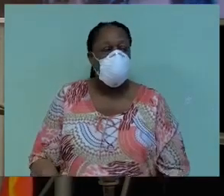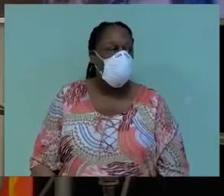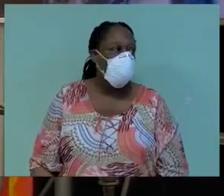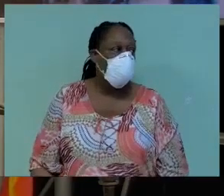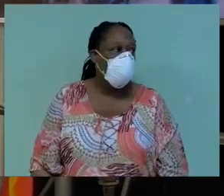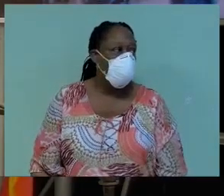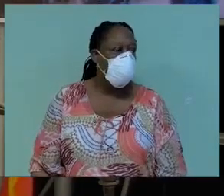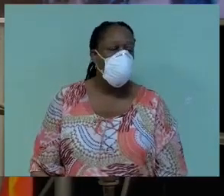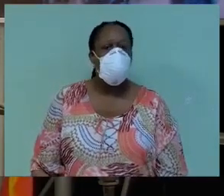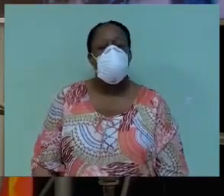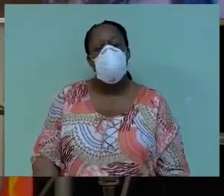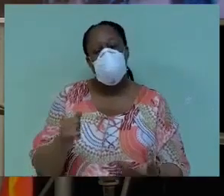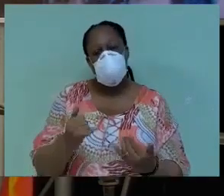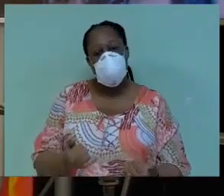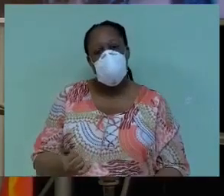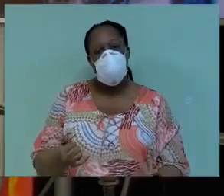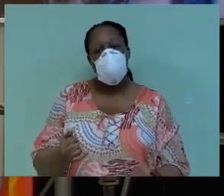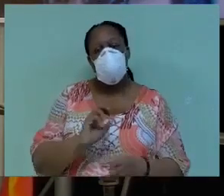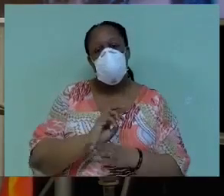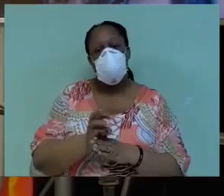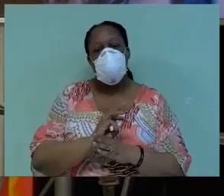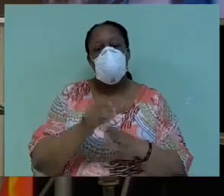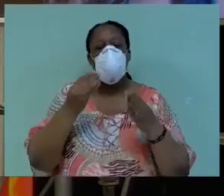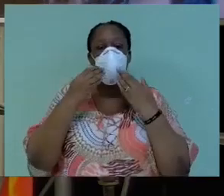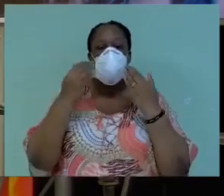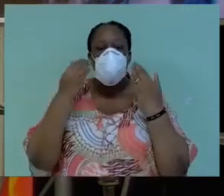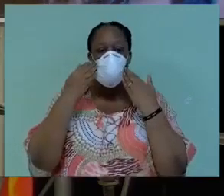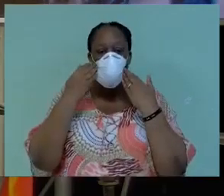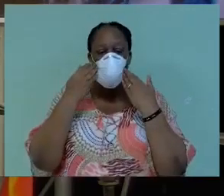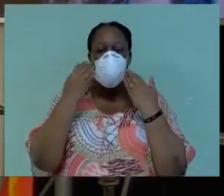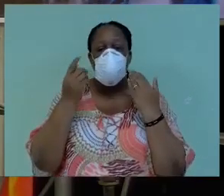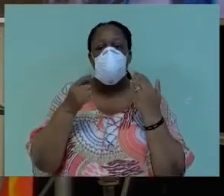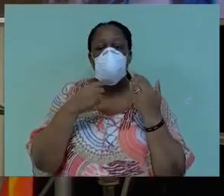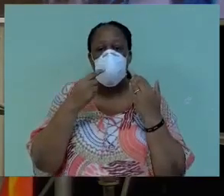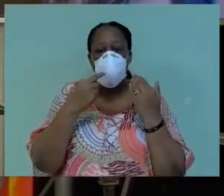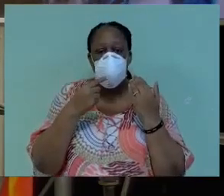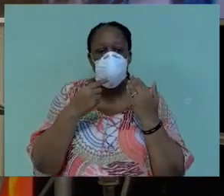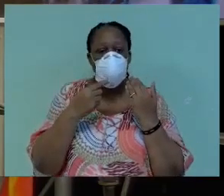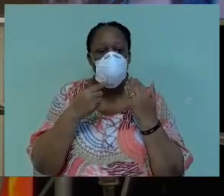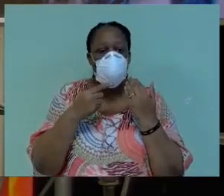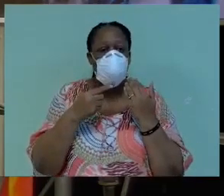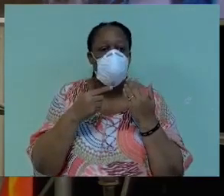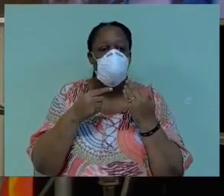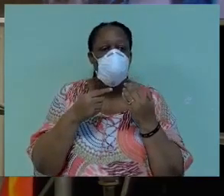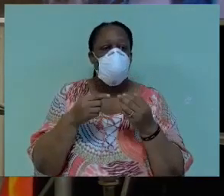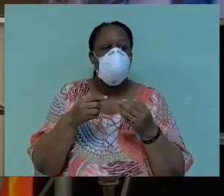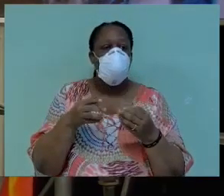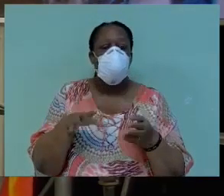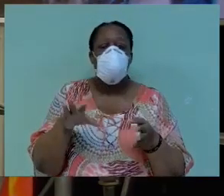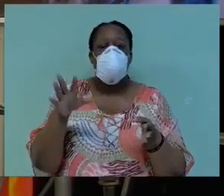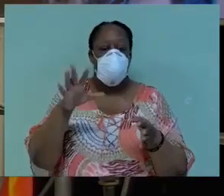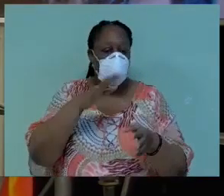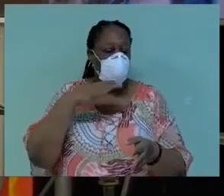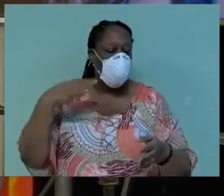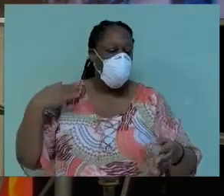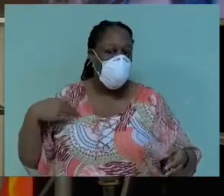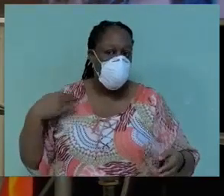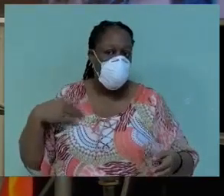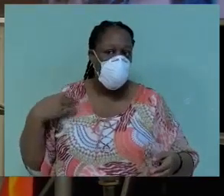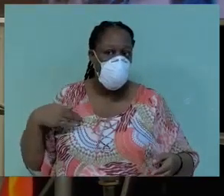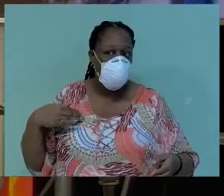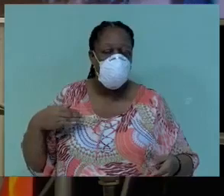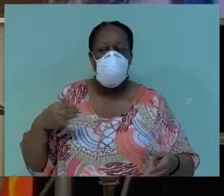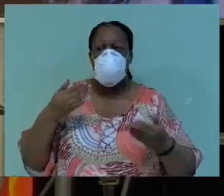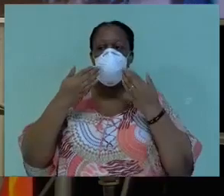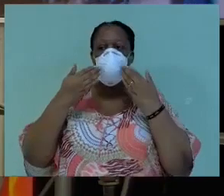to wearing masks, the CDC recommends that persons wear a cloth face mask to cover their nose or